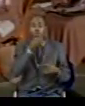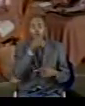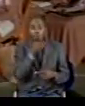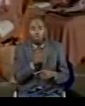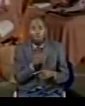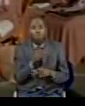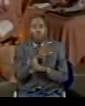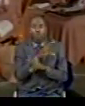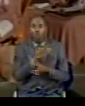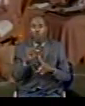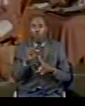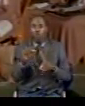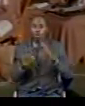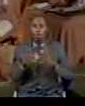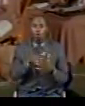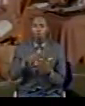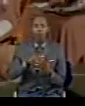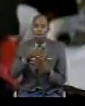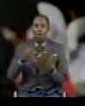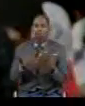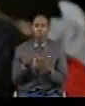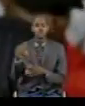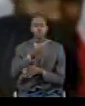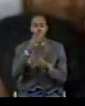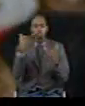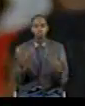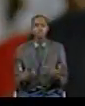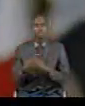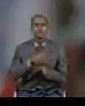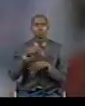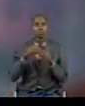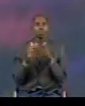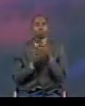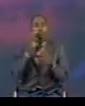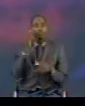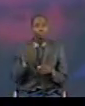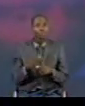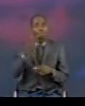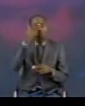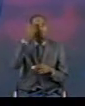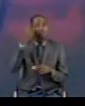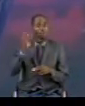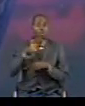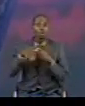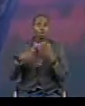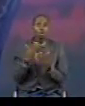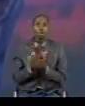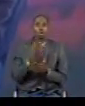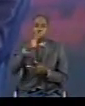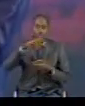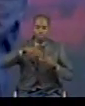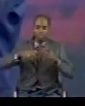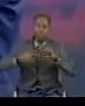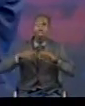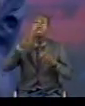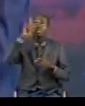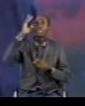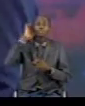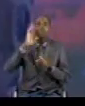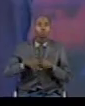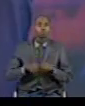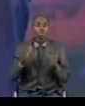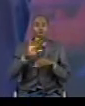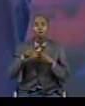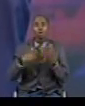person among you today. Because all your chains, it will break. All your yokes,